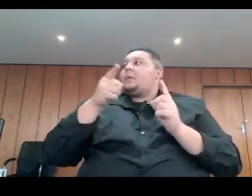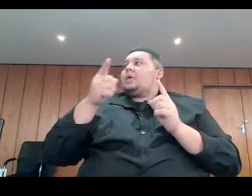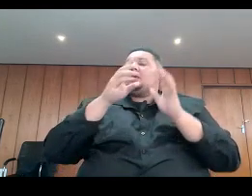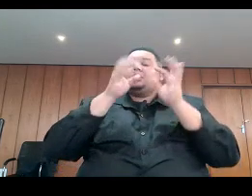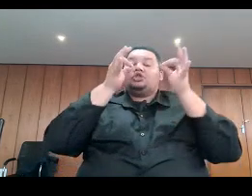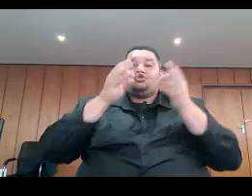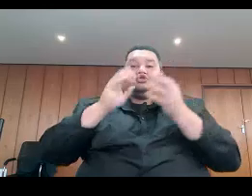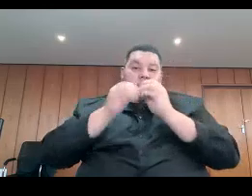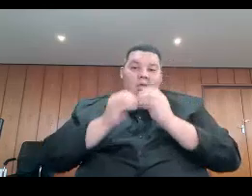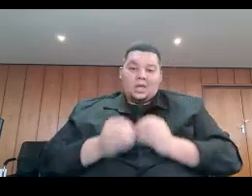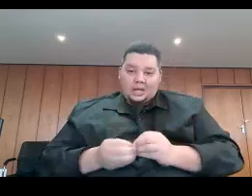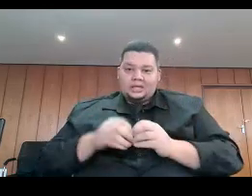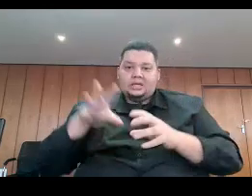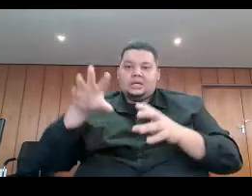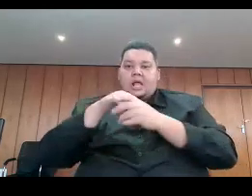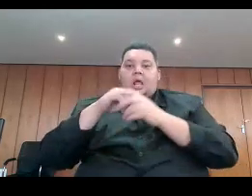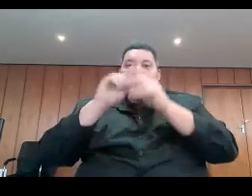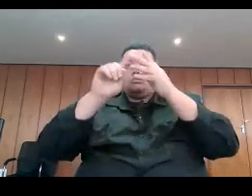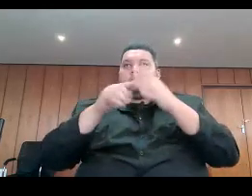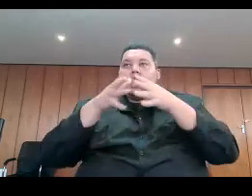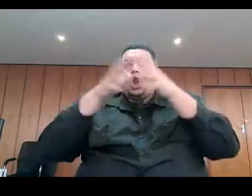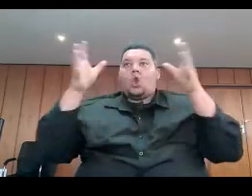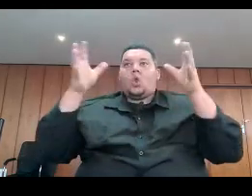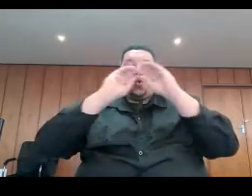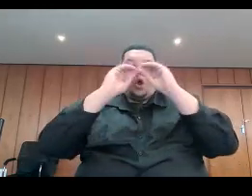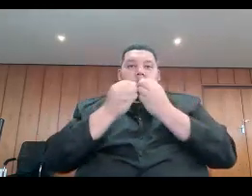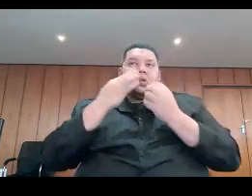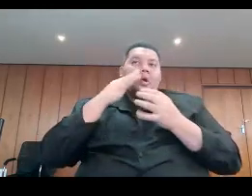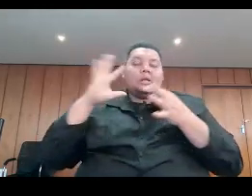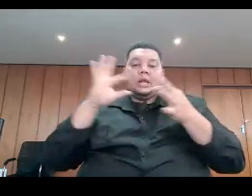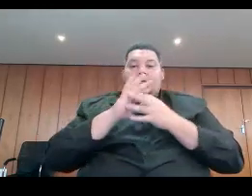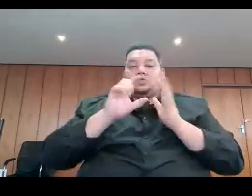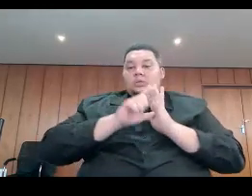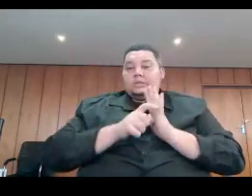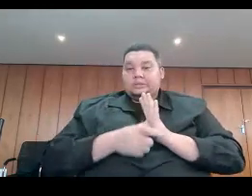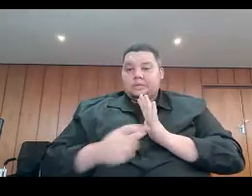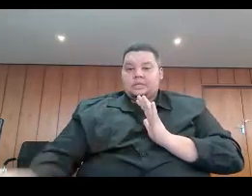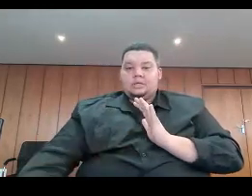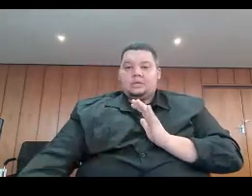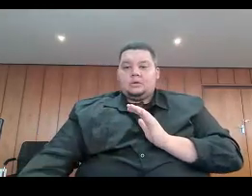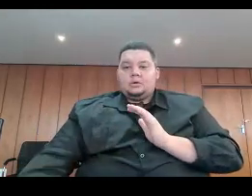decision makers in large organizations when it comes to disability?